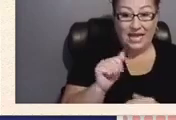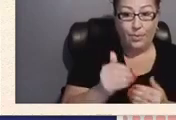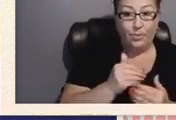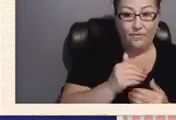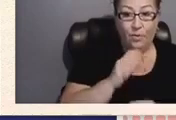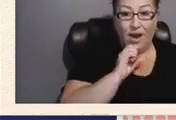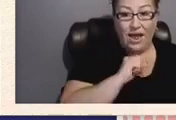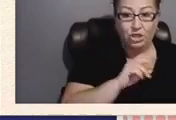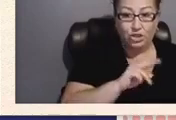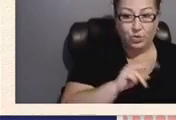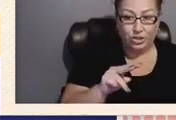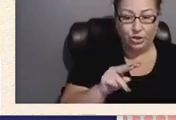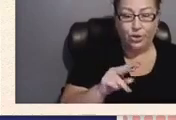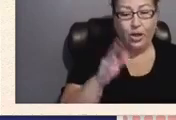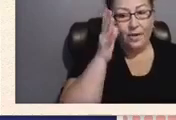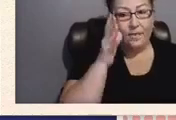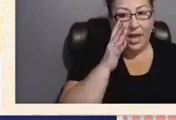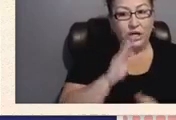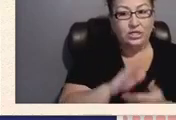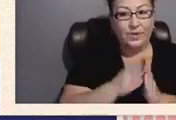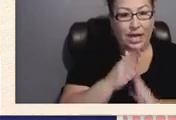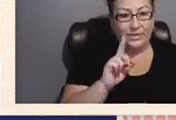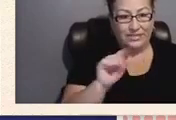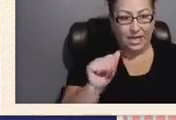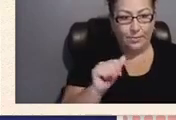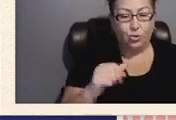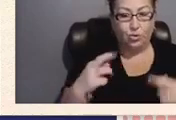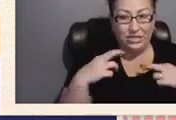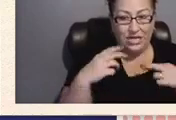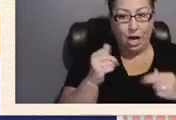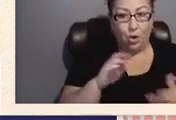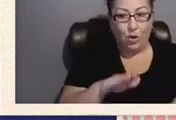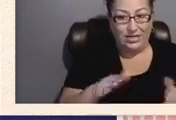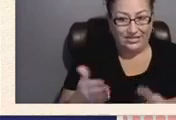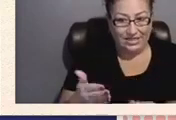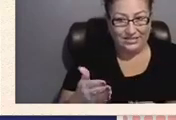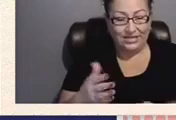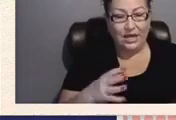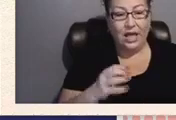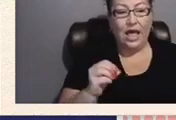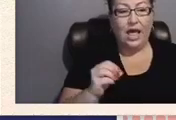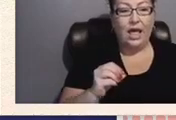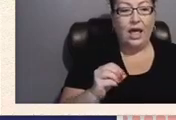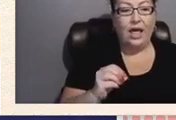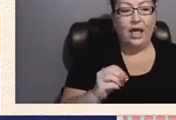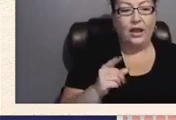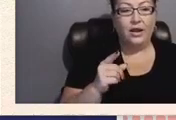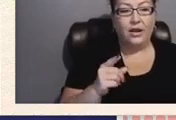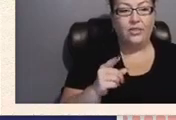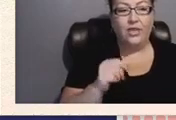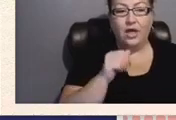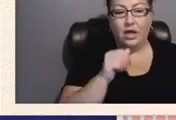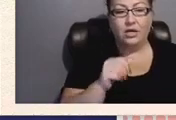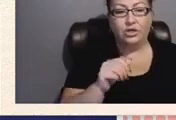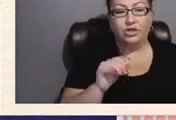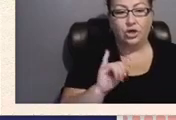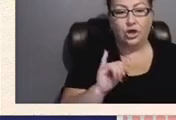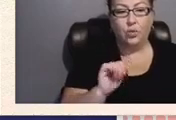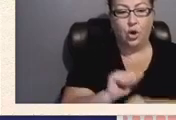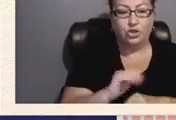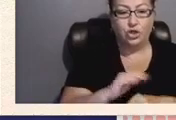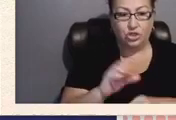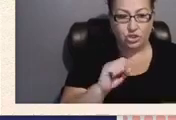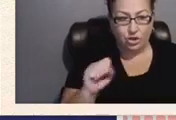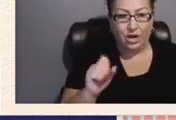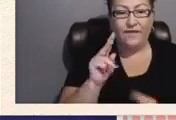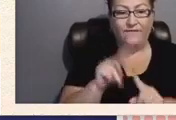Their parents became disabled, retired, or deceased, and they are insured workers under Social Security. They file the application for the child's